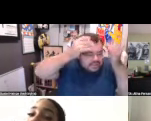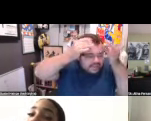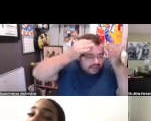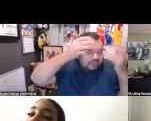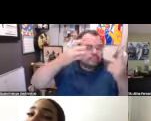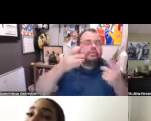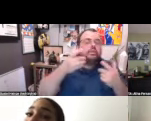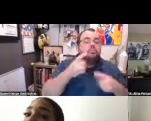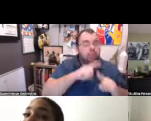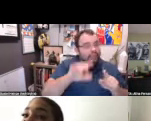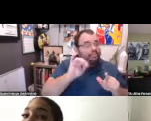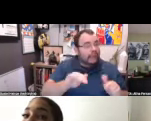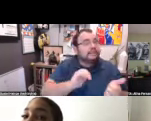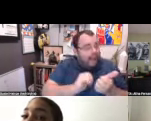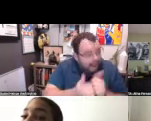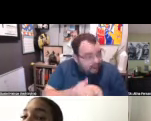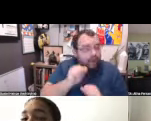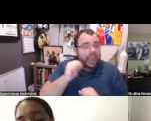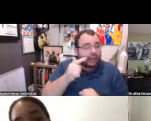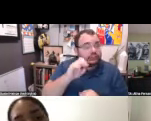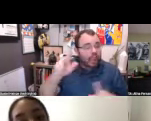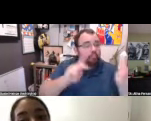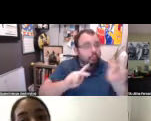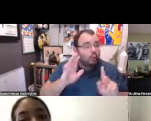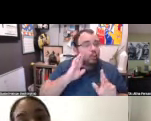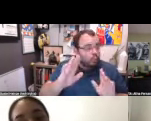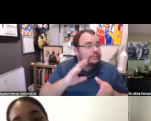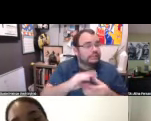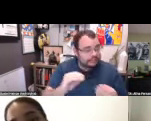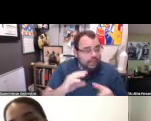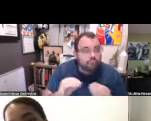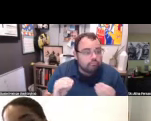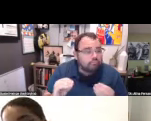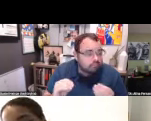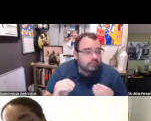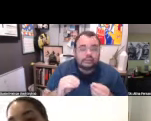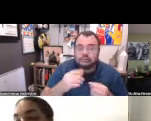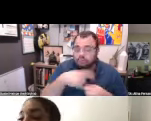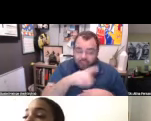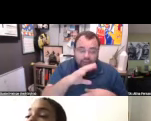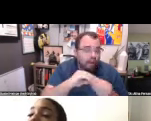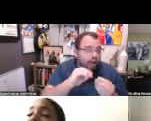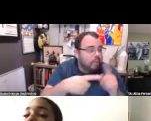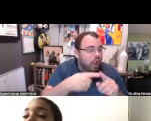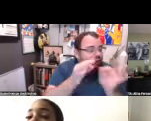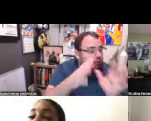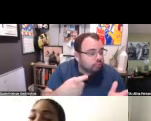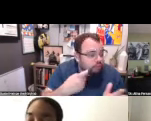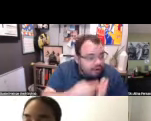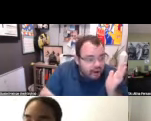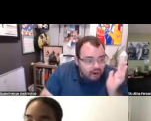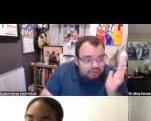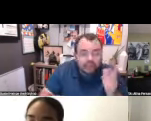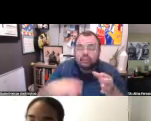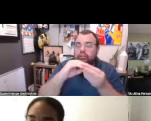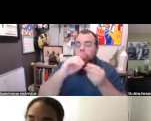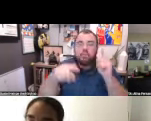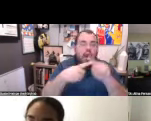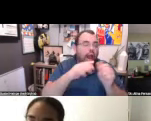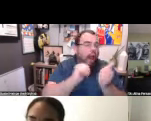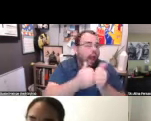mean, they really have to think hard about it. But AG Bell, people do talk about, they talk about